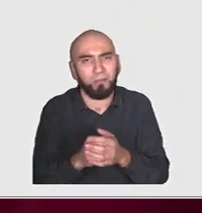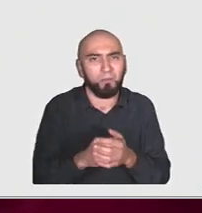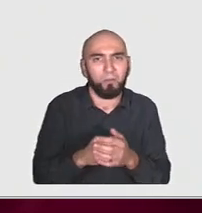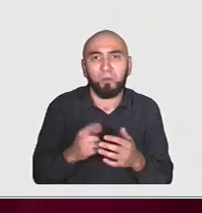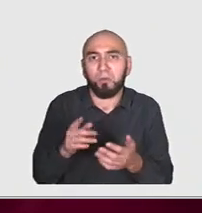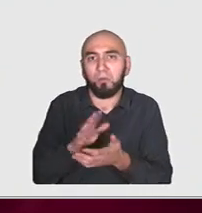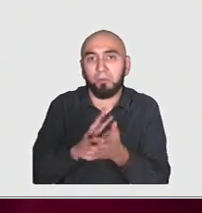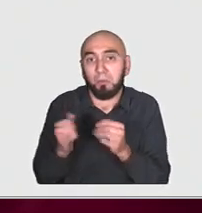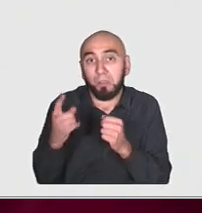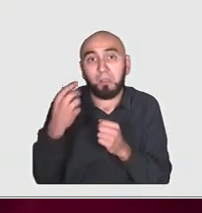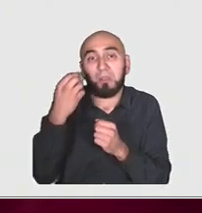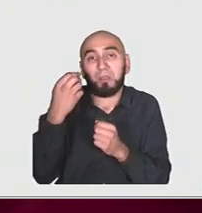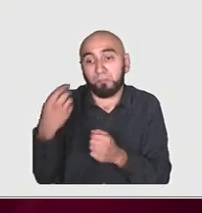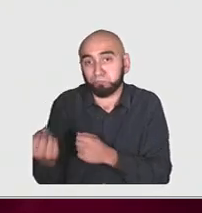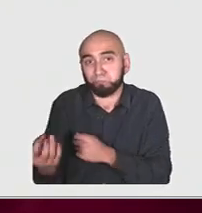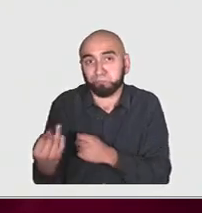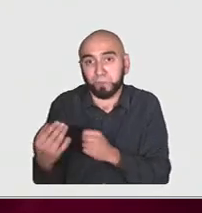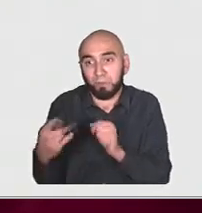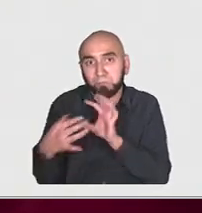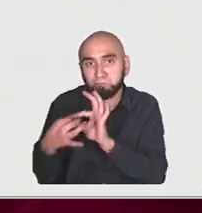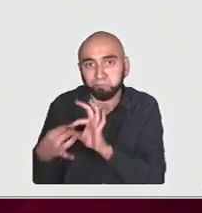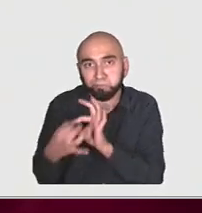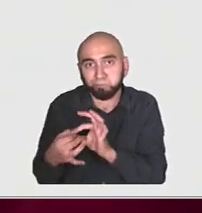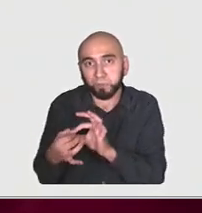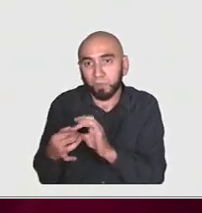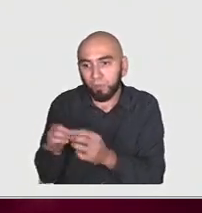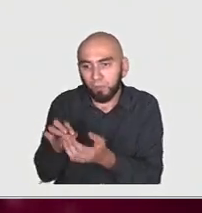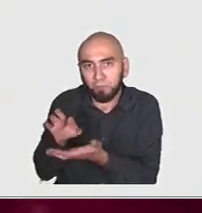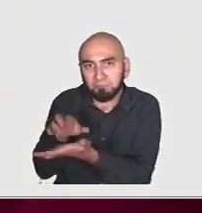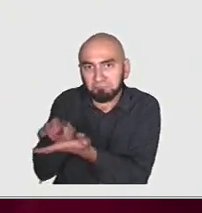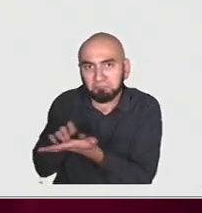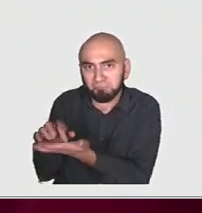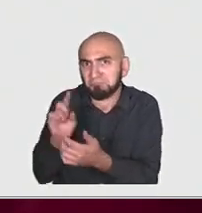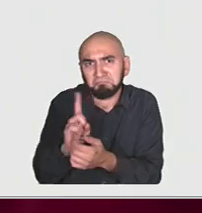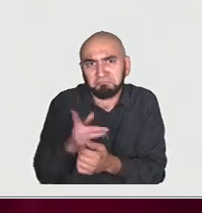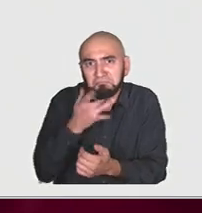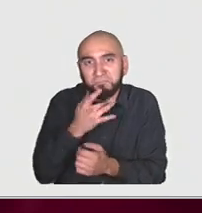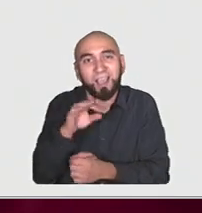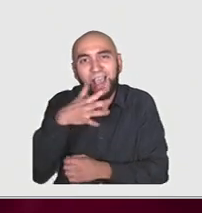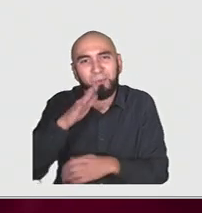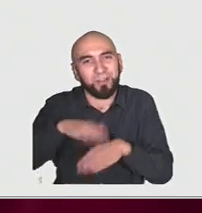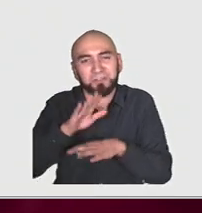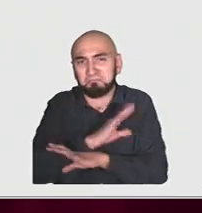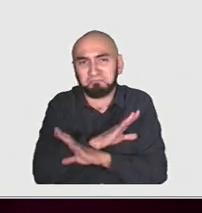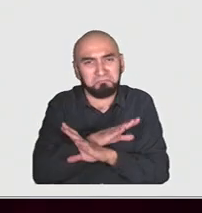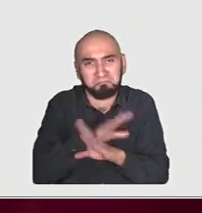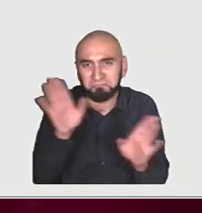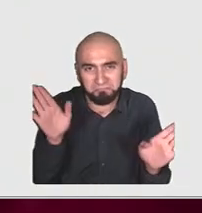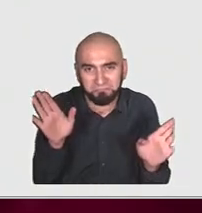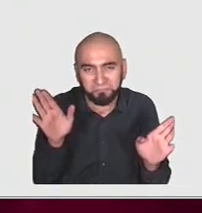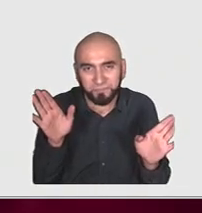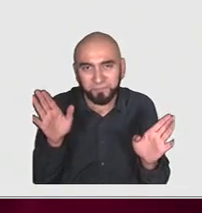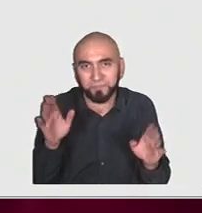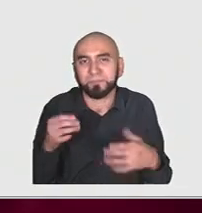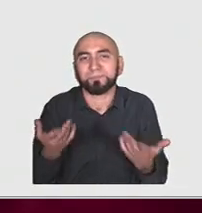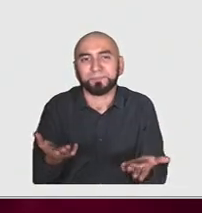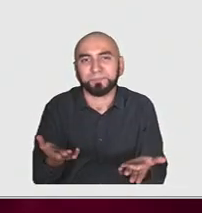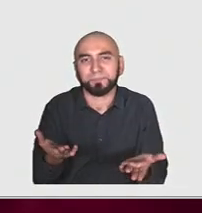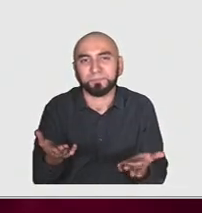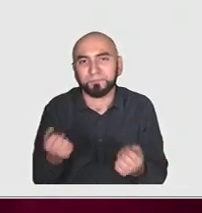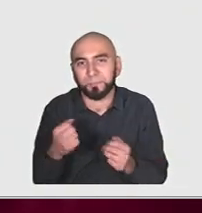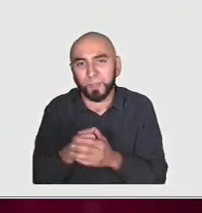software on the tea kettle. It's a tea kettle. Either analog, where it works under its own heat, or you plug it into the wall.